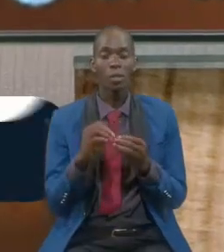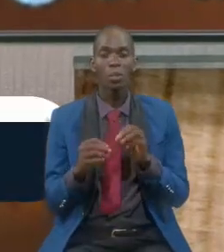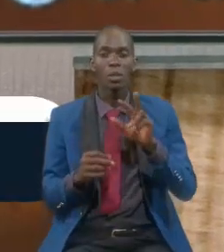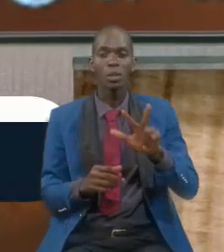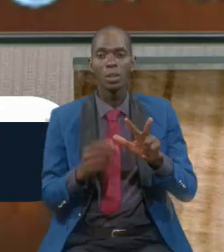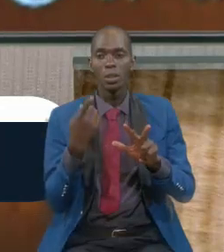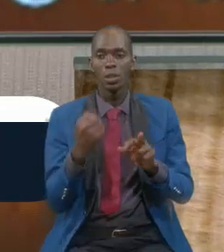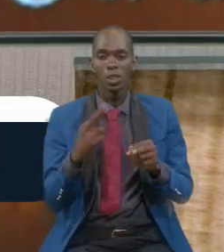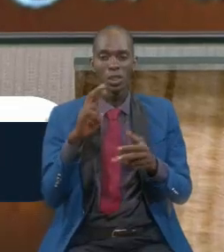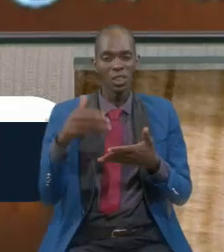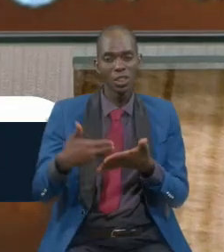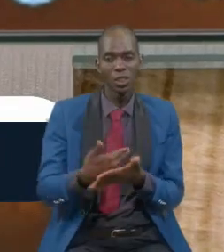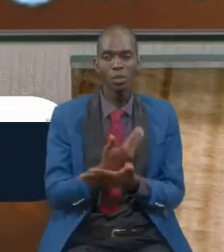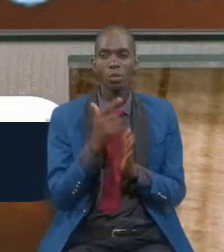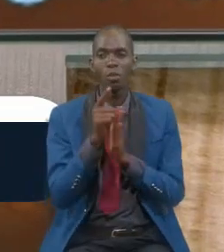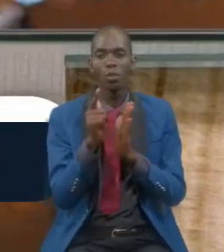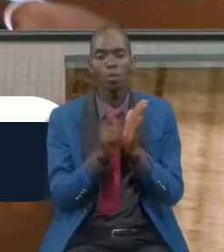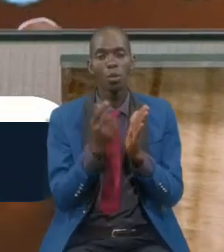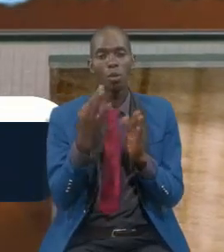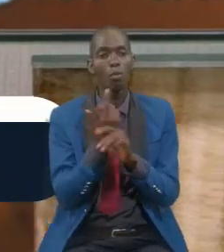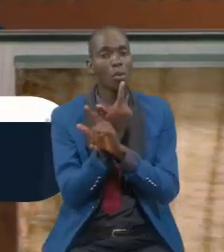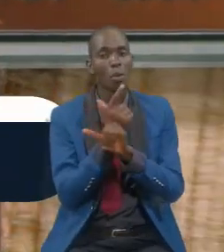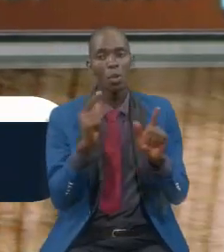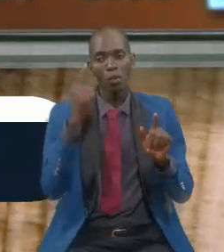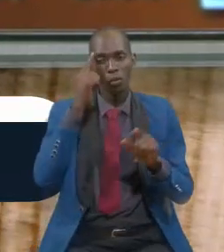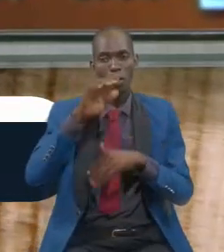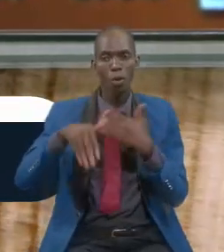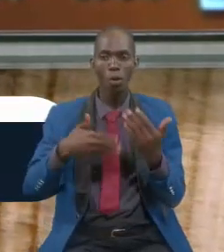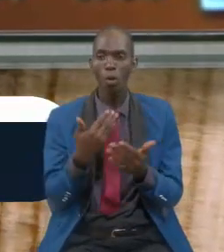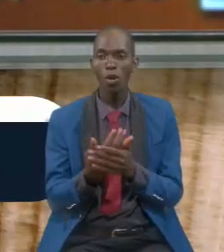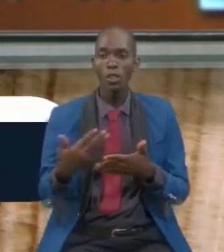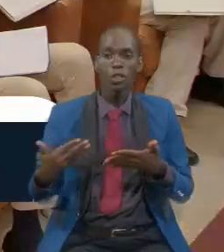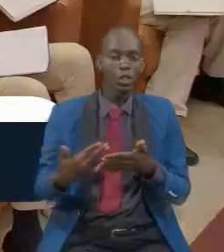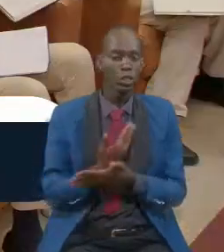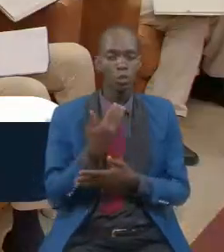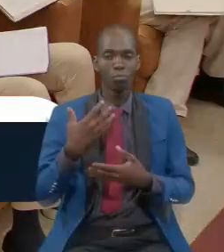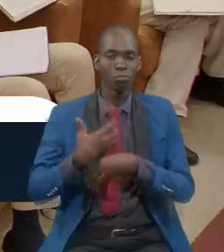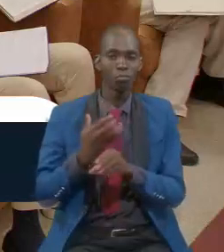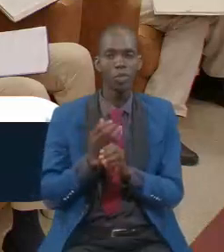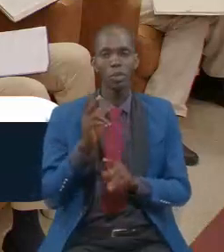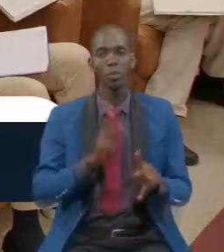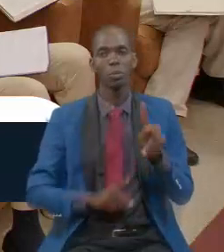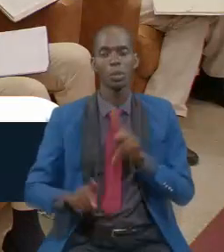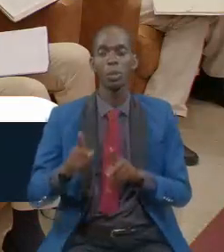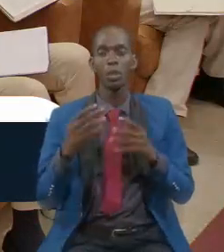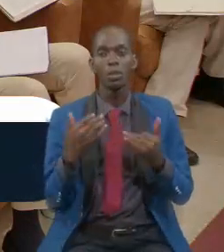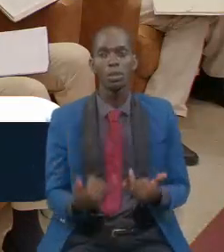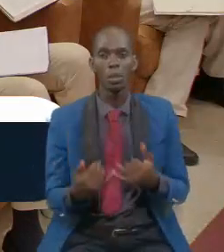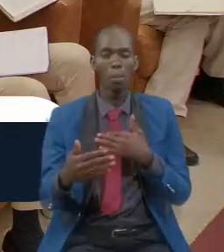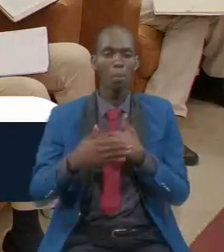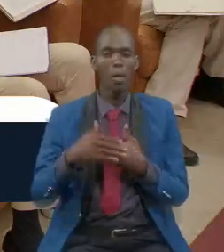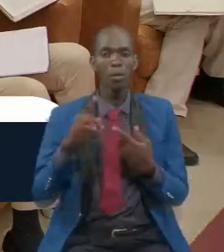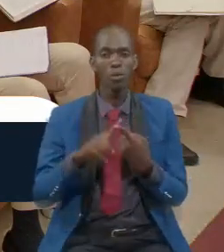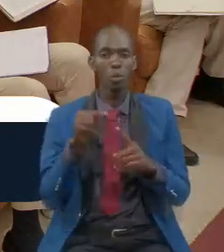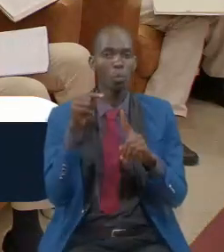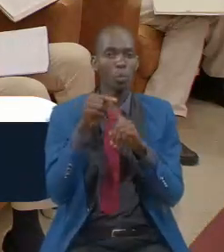law of Liberty for all regenerated people were coming to you number one